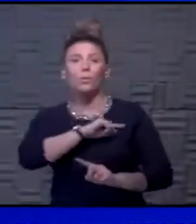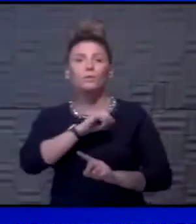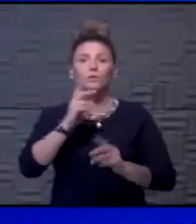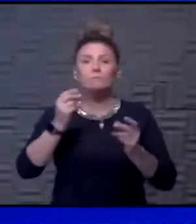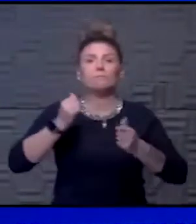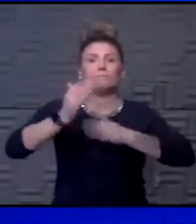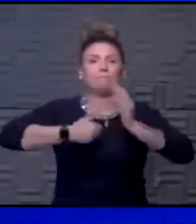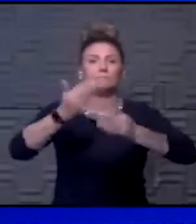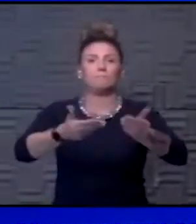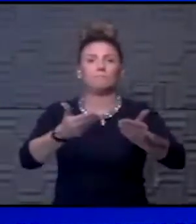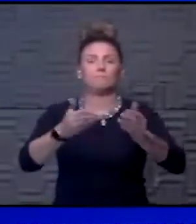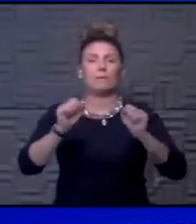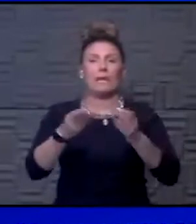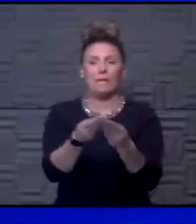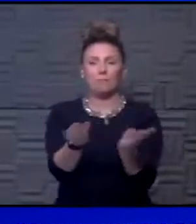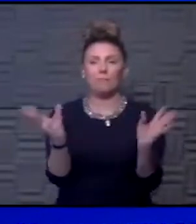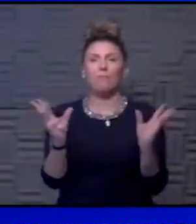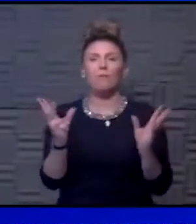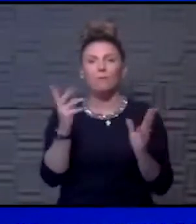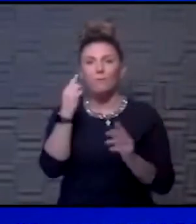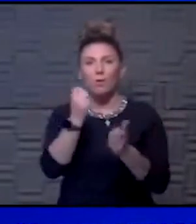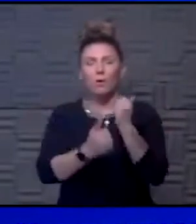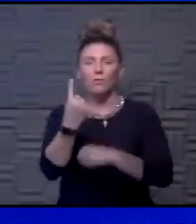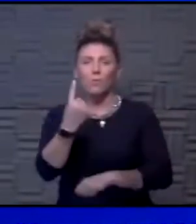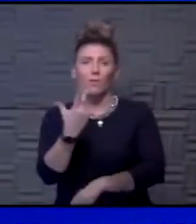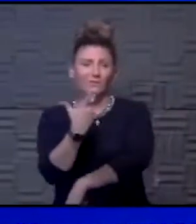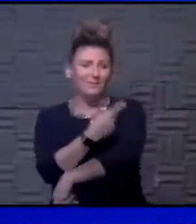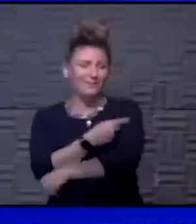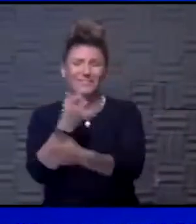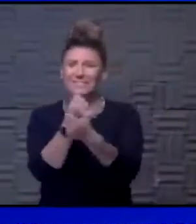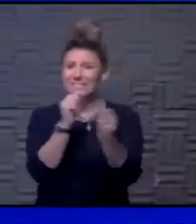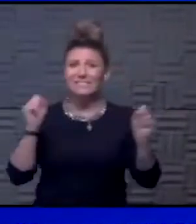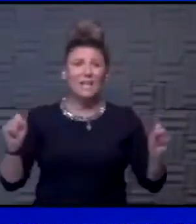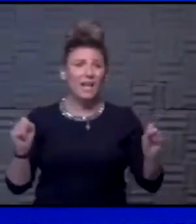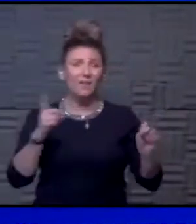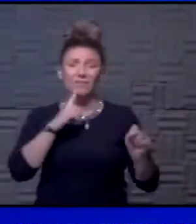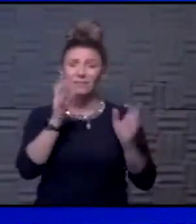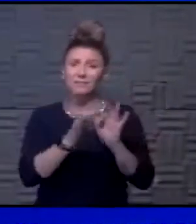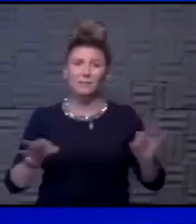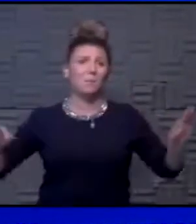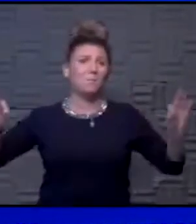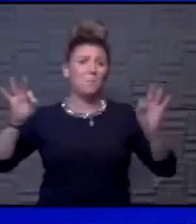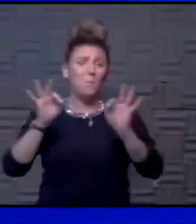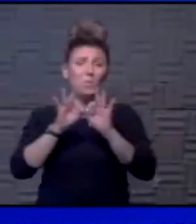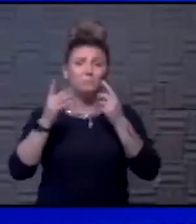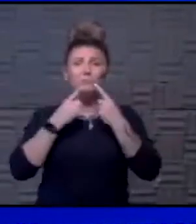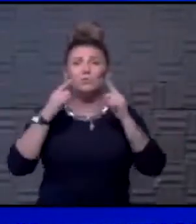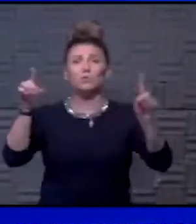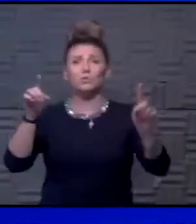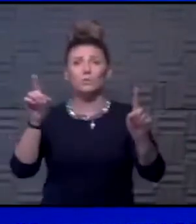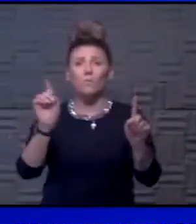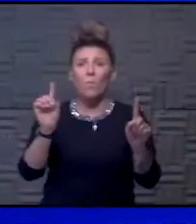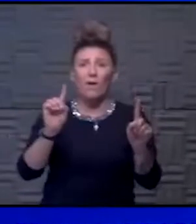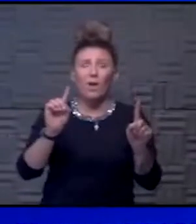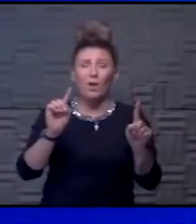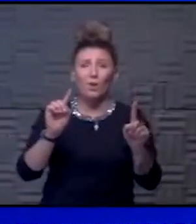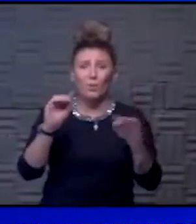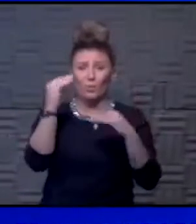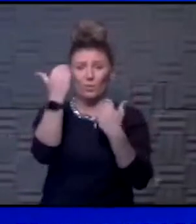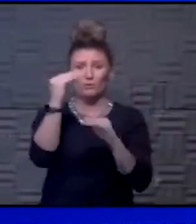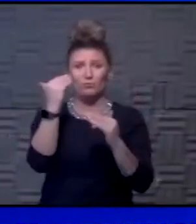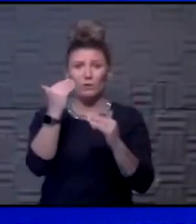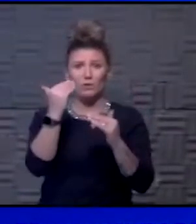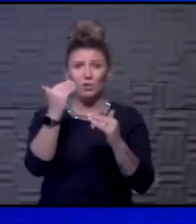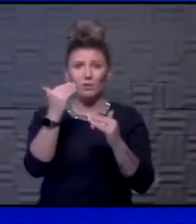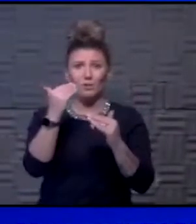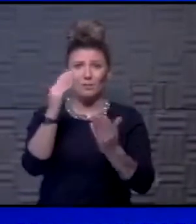so we could get these out. So the vaccine is safe. It's an important part to getting to the point where we have less restriction on our life and can do a little